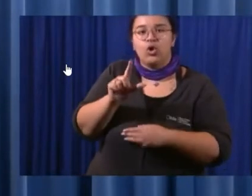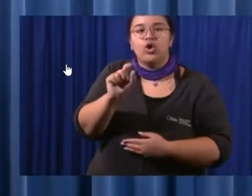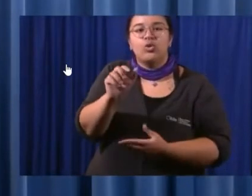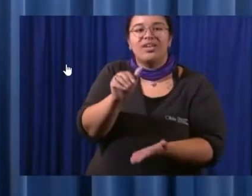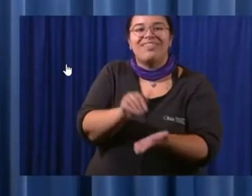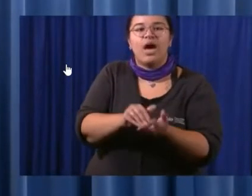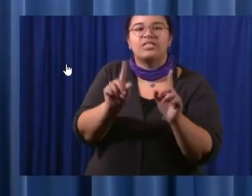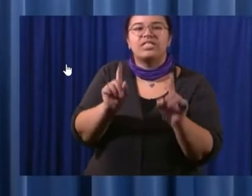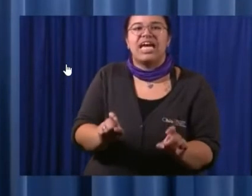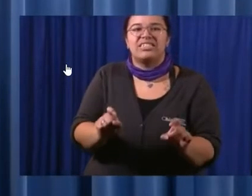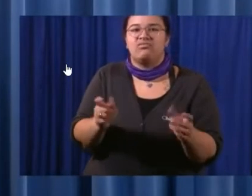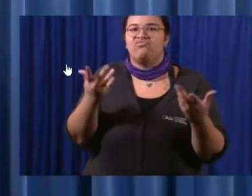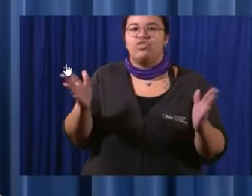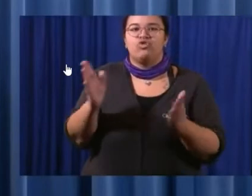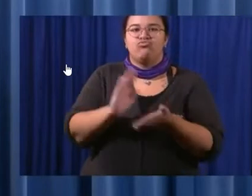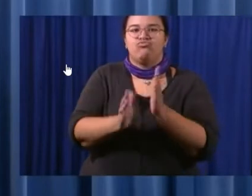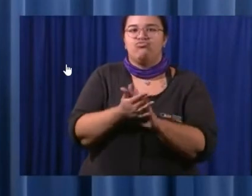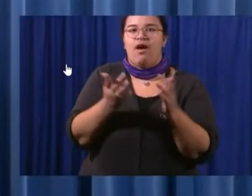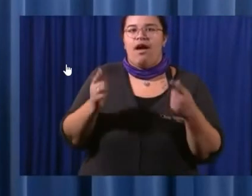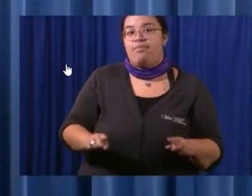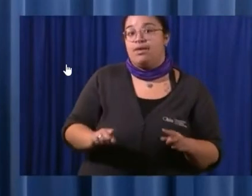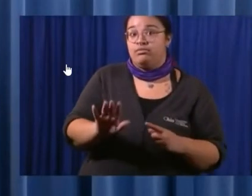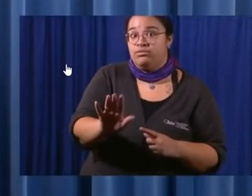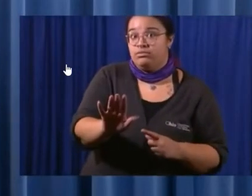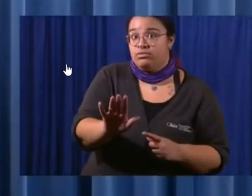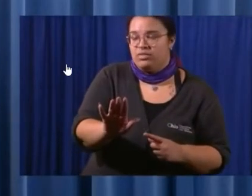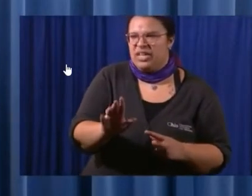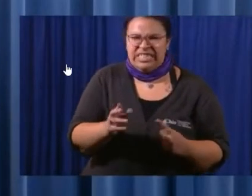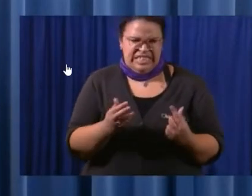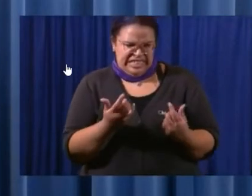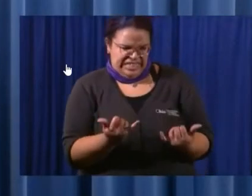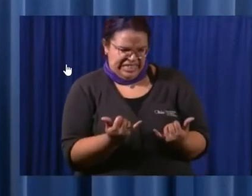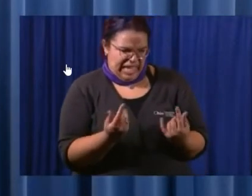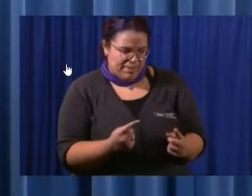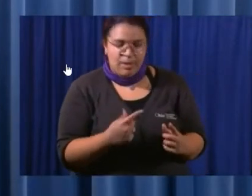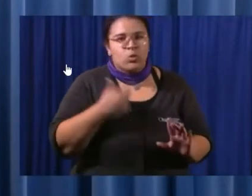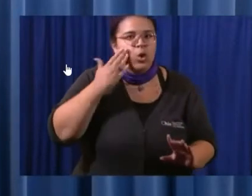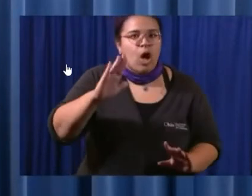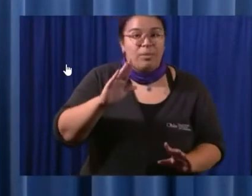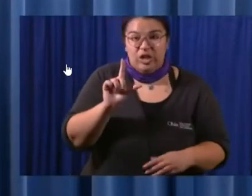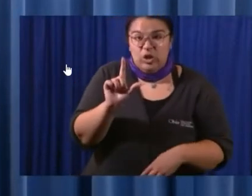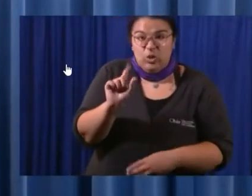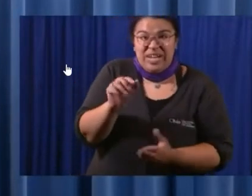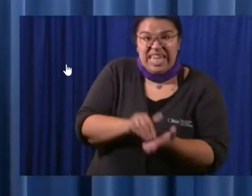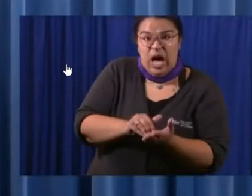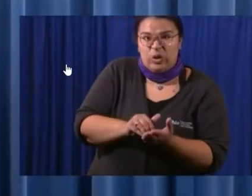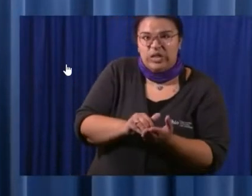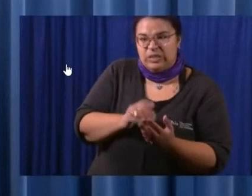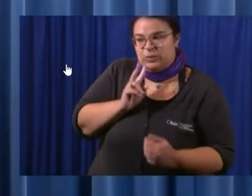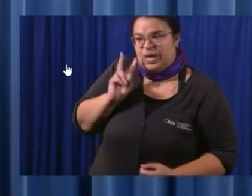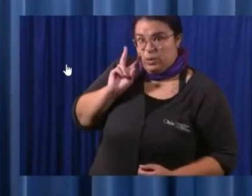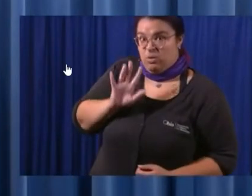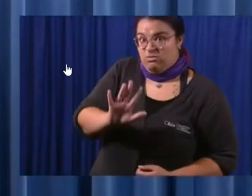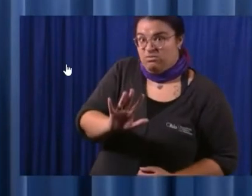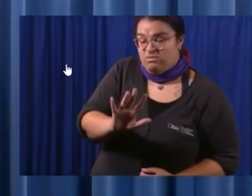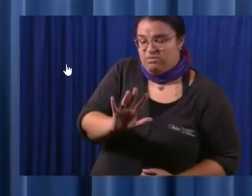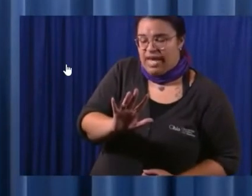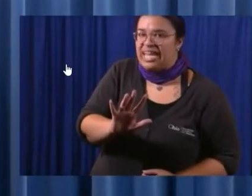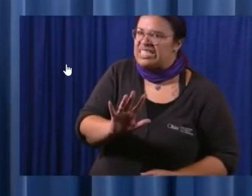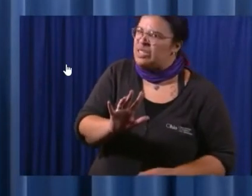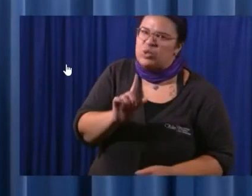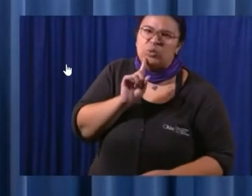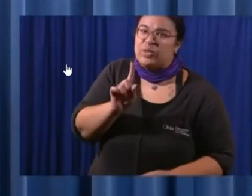what the current numbers are, but 20,000. It wasn't too long ago we were at 8,000. So, and we need to frankly double